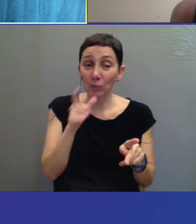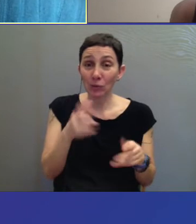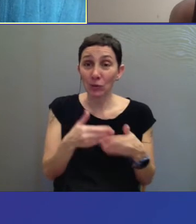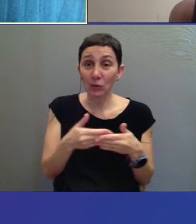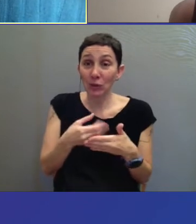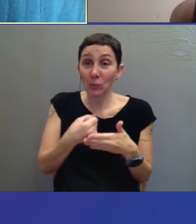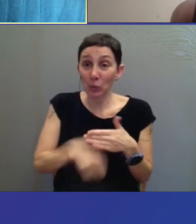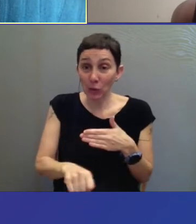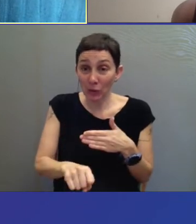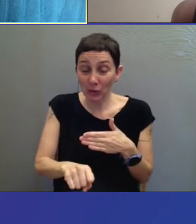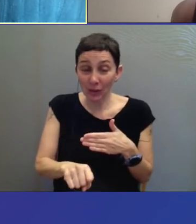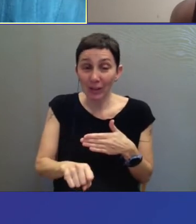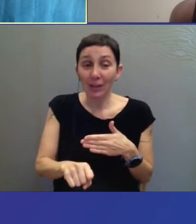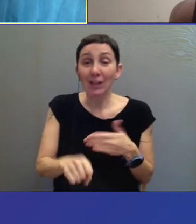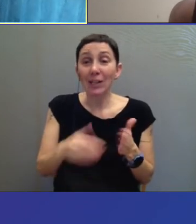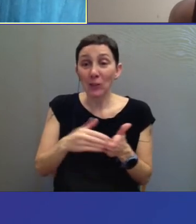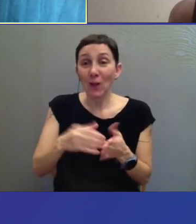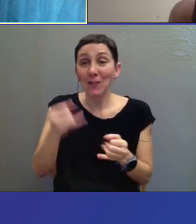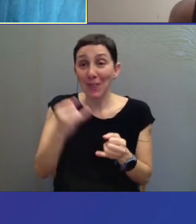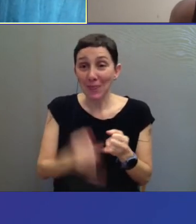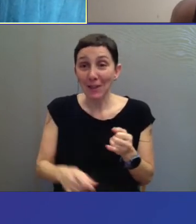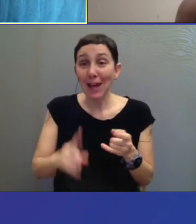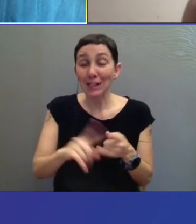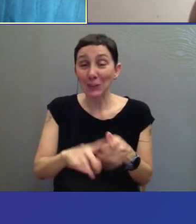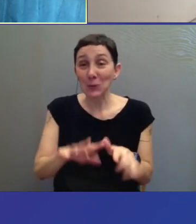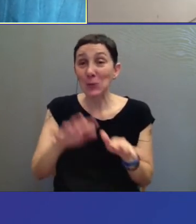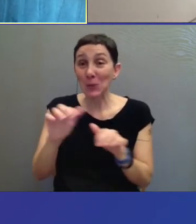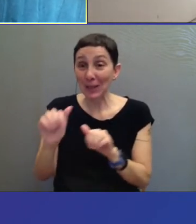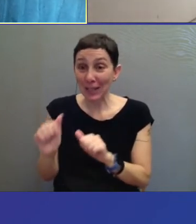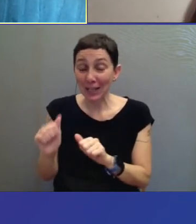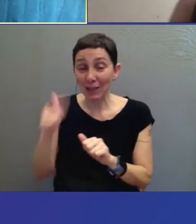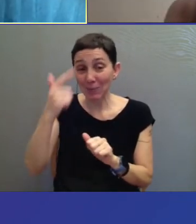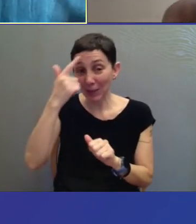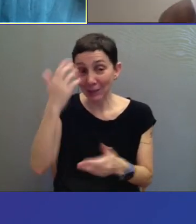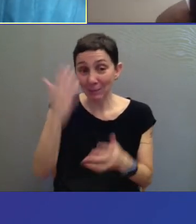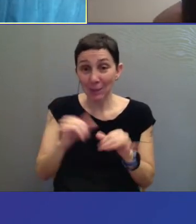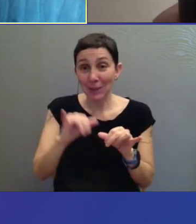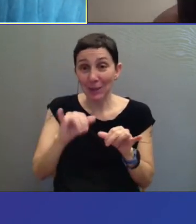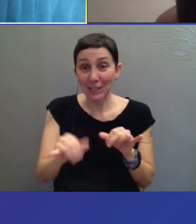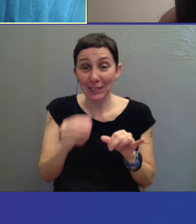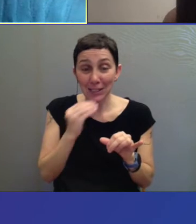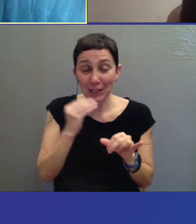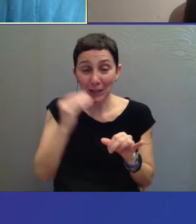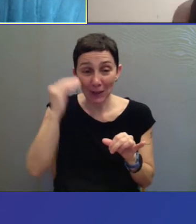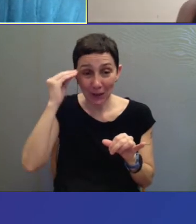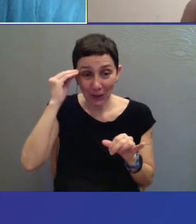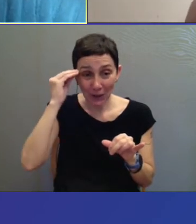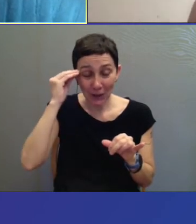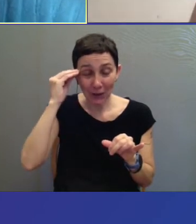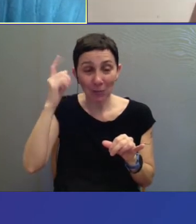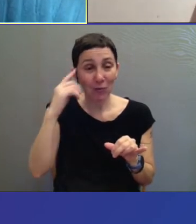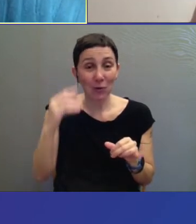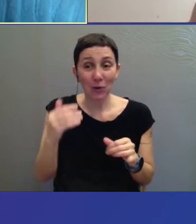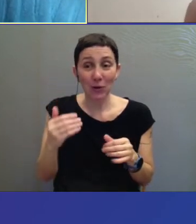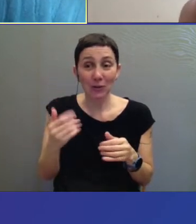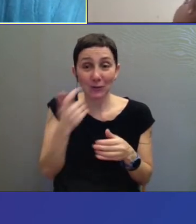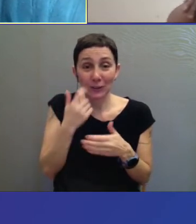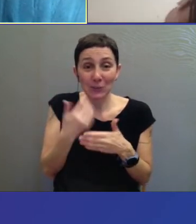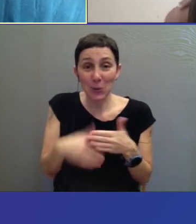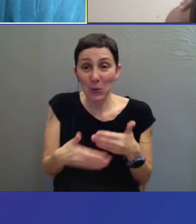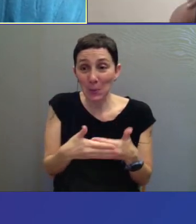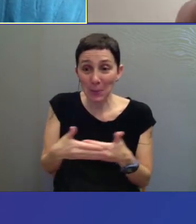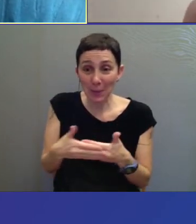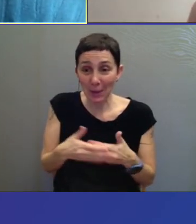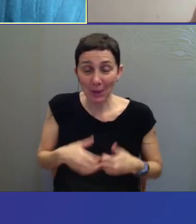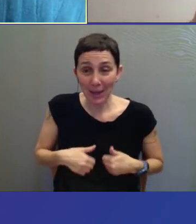is last to leave in general because they've maybe stayed home for newborn baby life. I think it